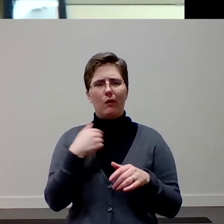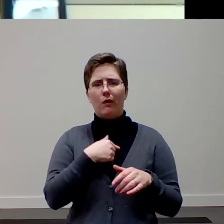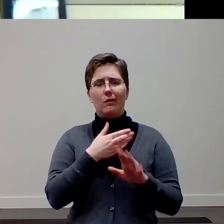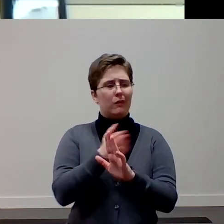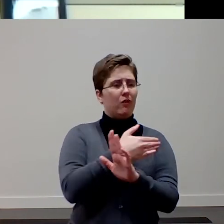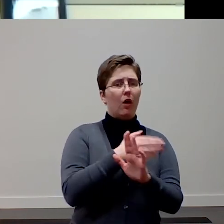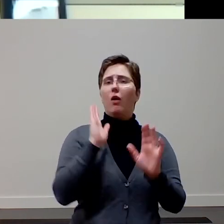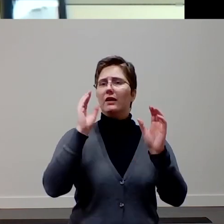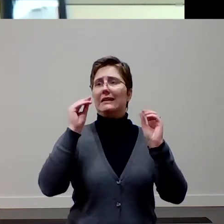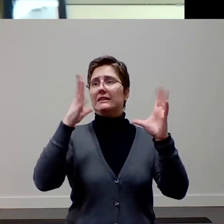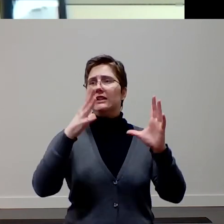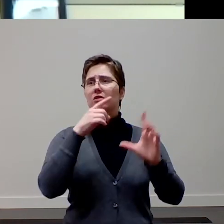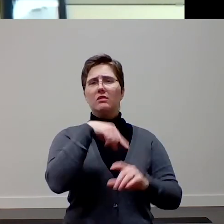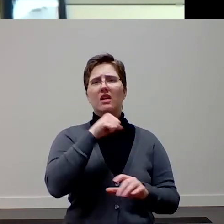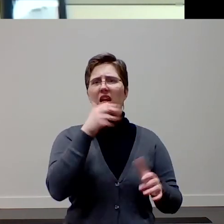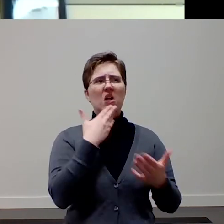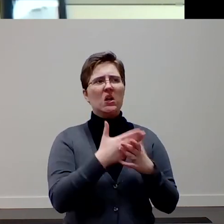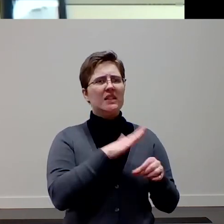is the